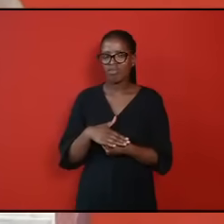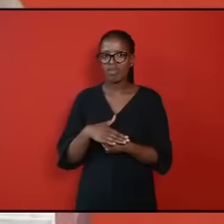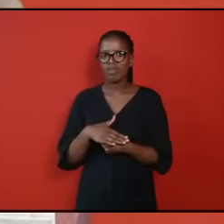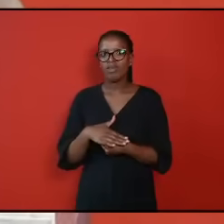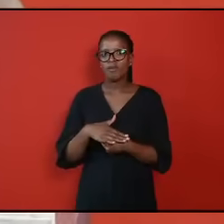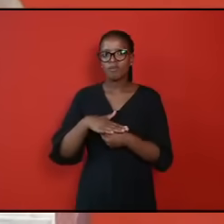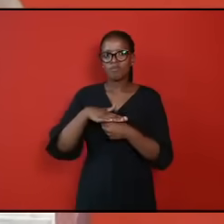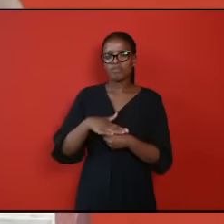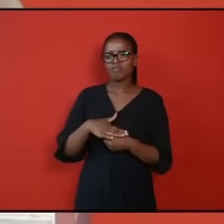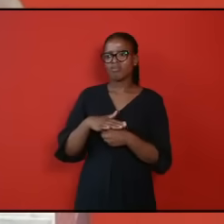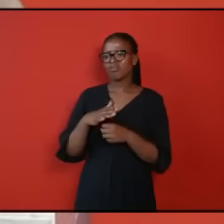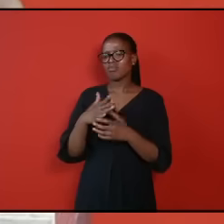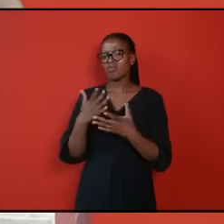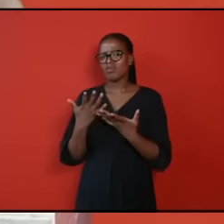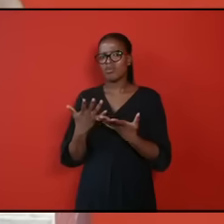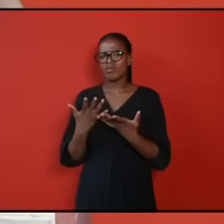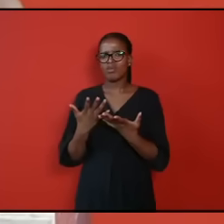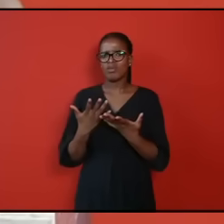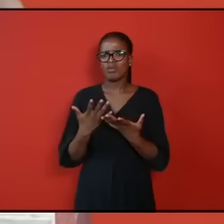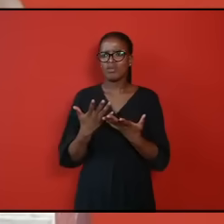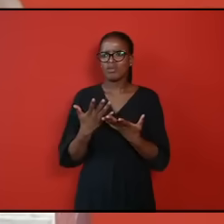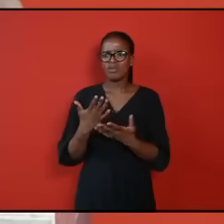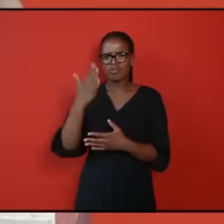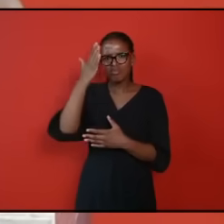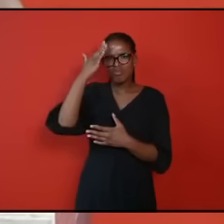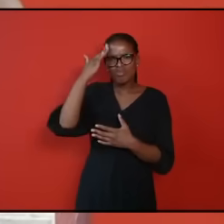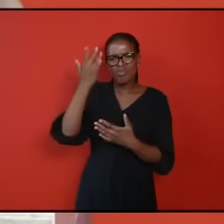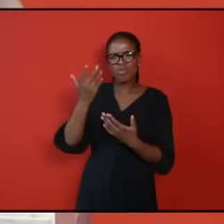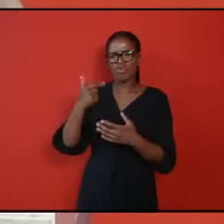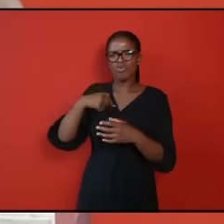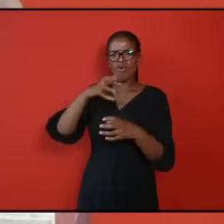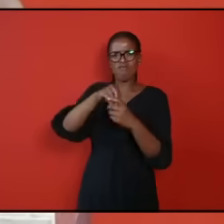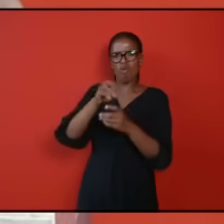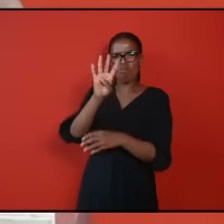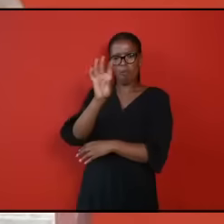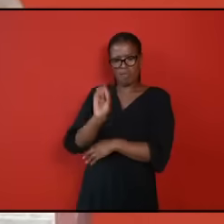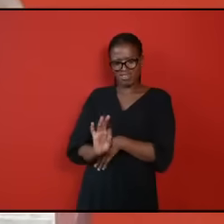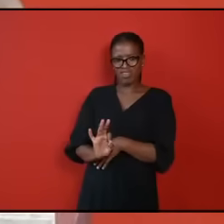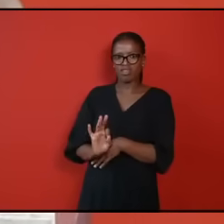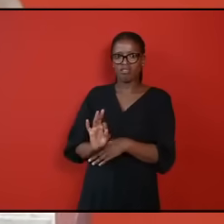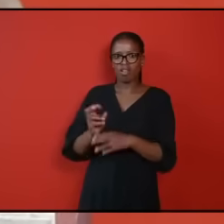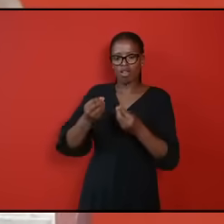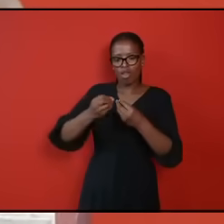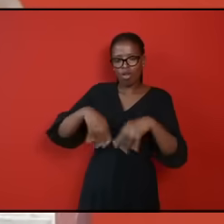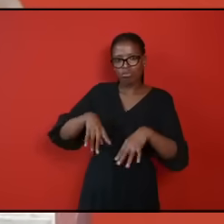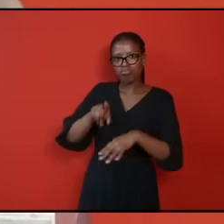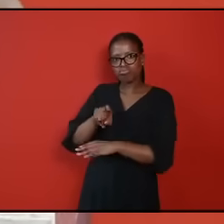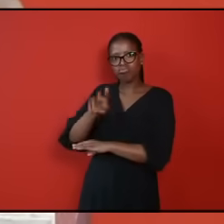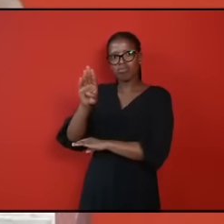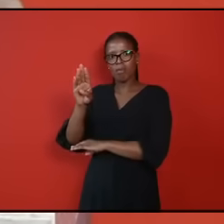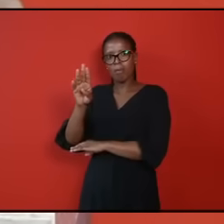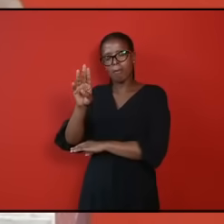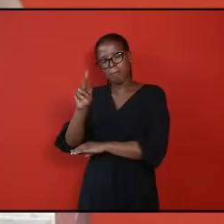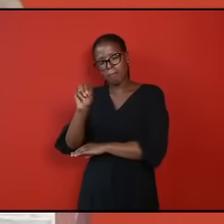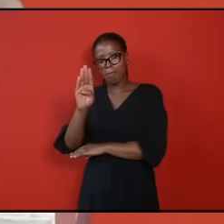rhetoric that claims. They lost elections to 40% now, with Mbalula being the